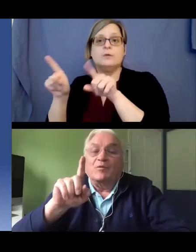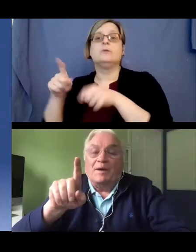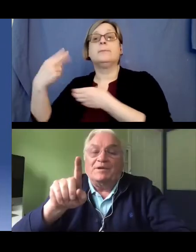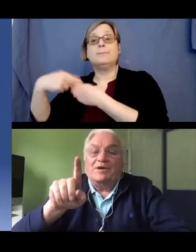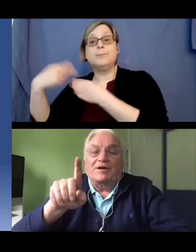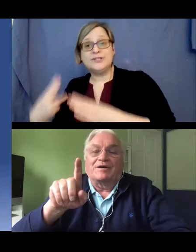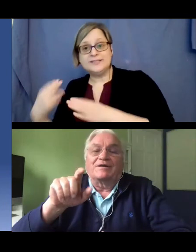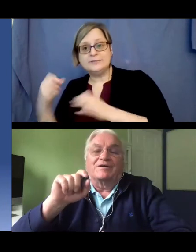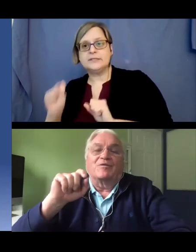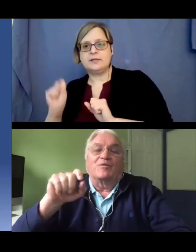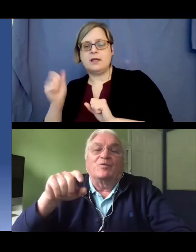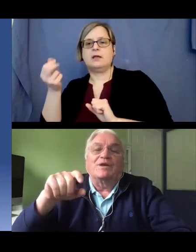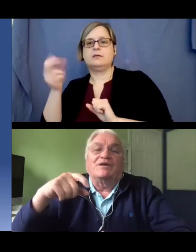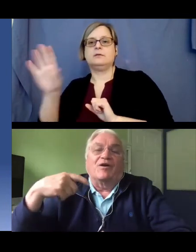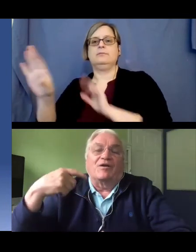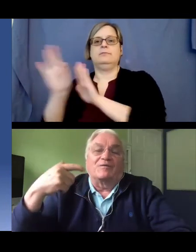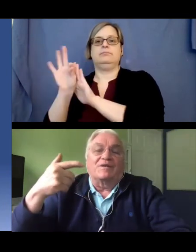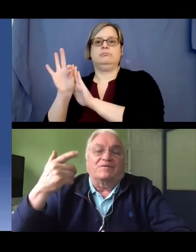in the webinar,